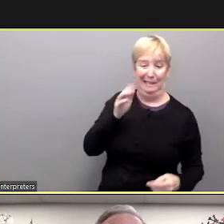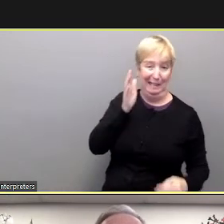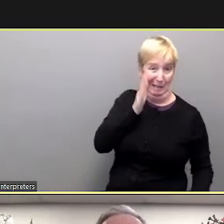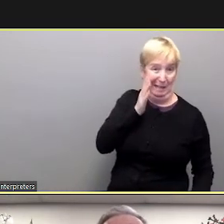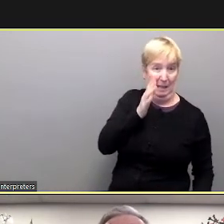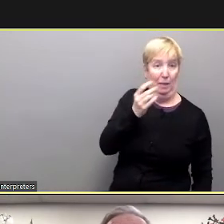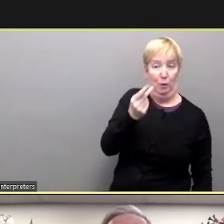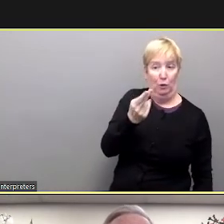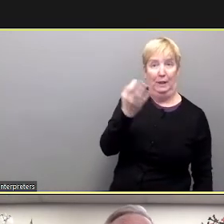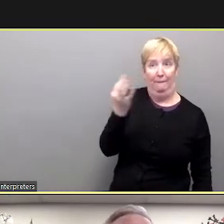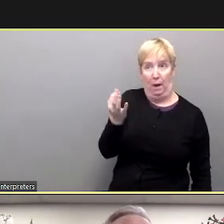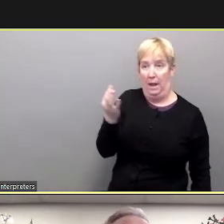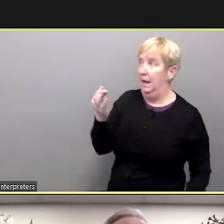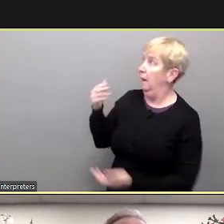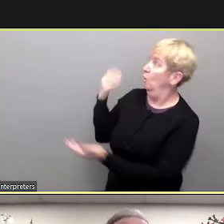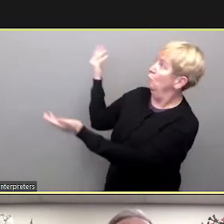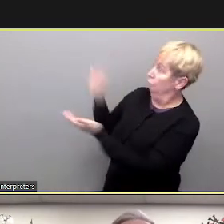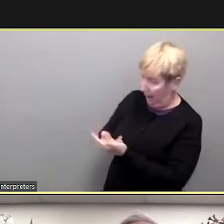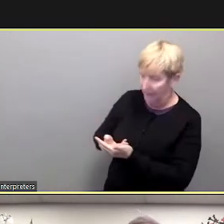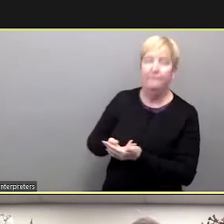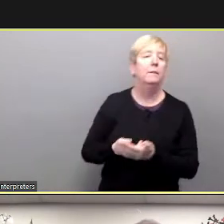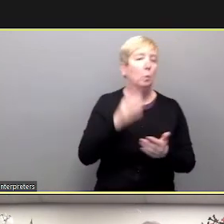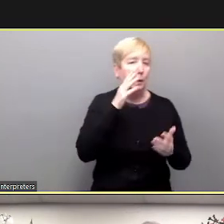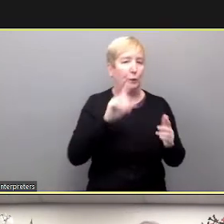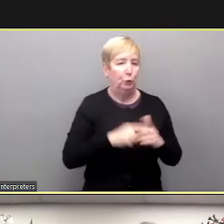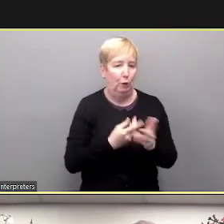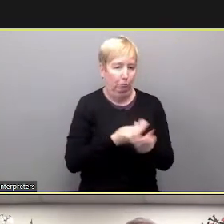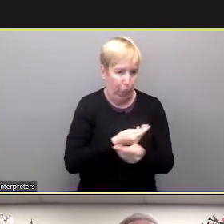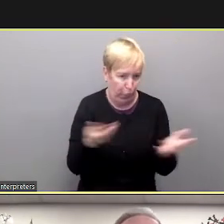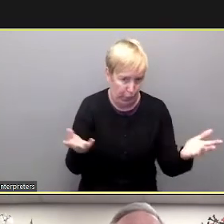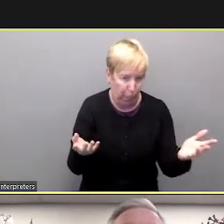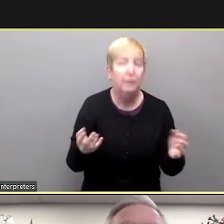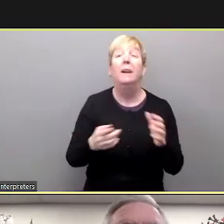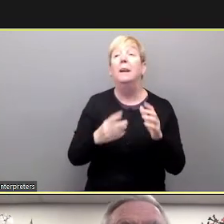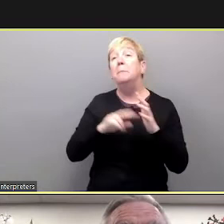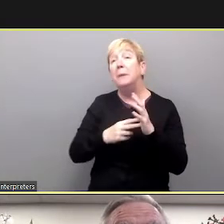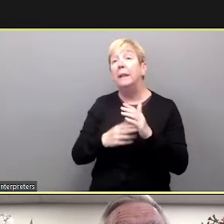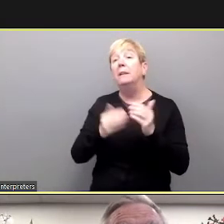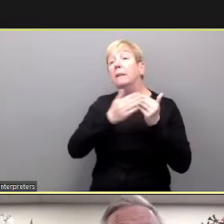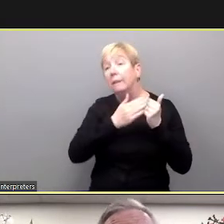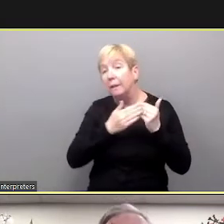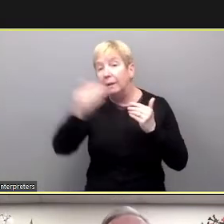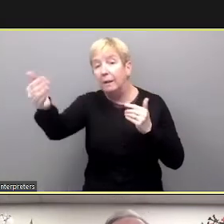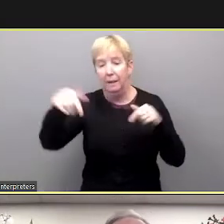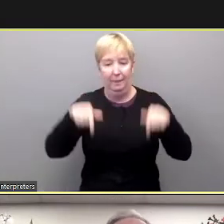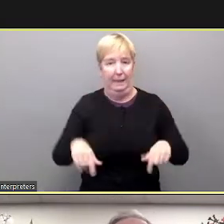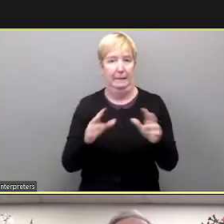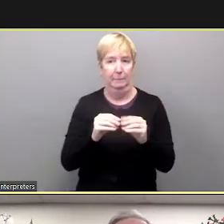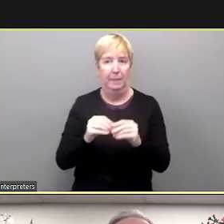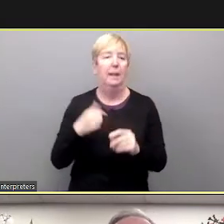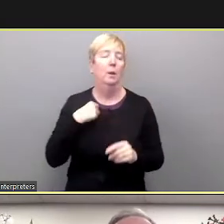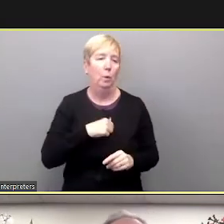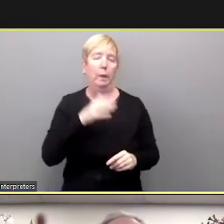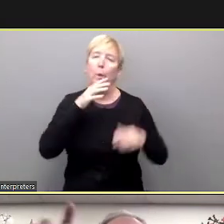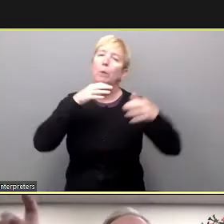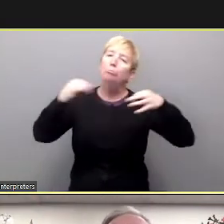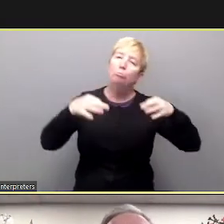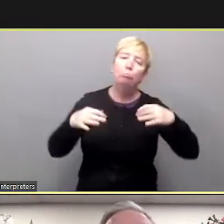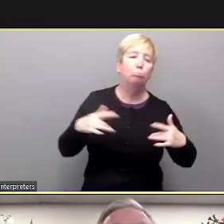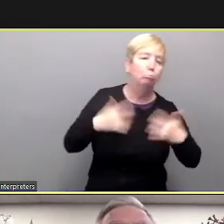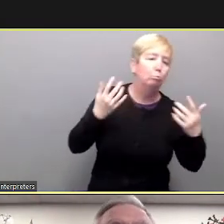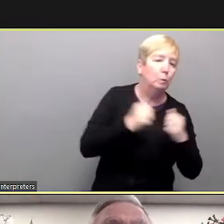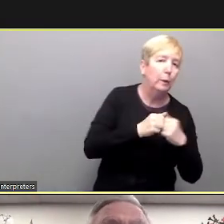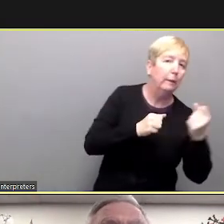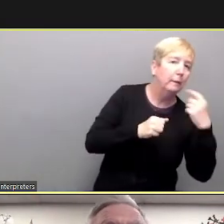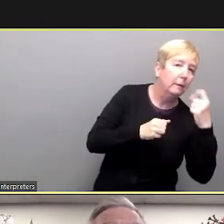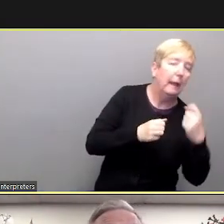start providing you with regular updates, just like we do on the monoclonal antibodies, showing you, we'll just add a bar on top of